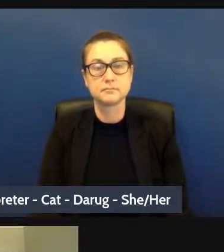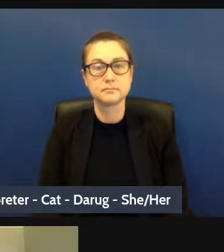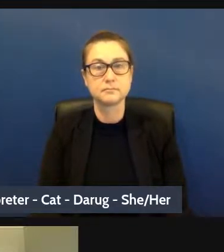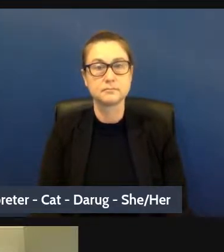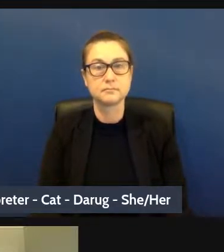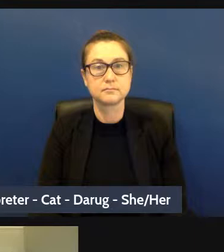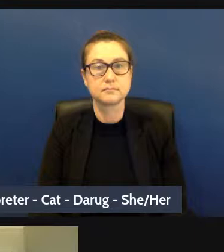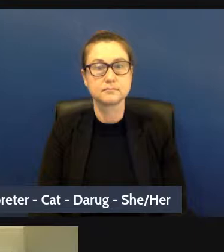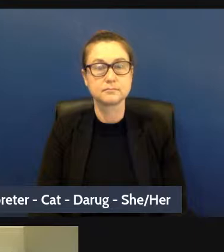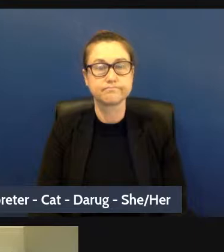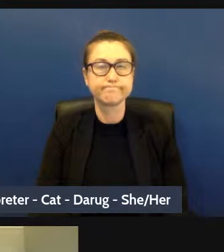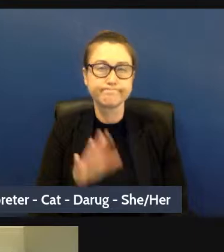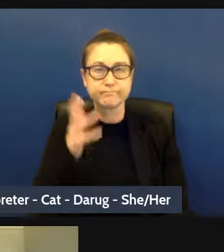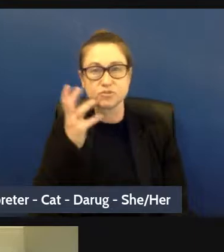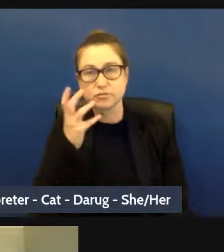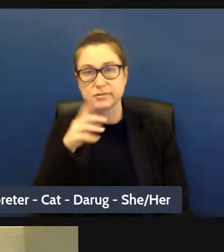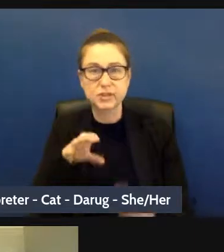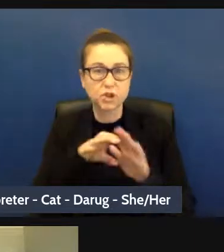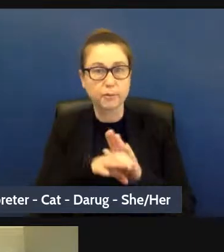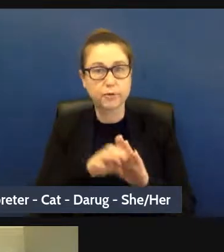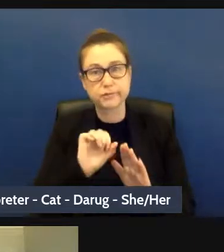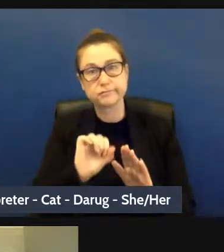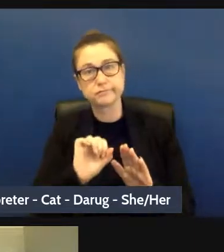Oh, sorry, my computer's doing something